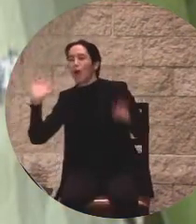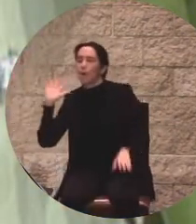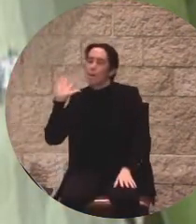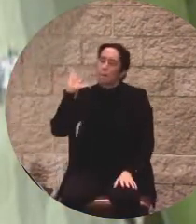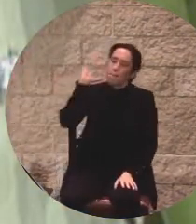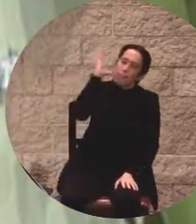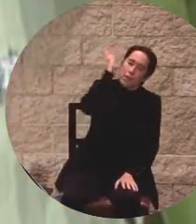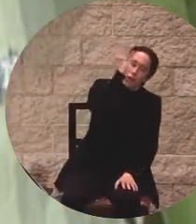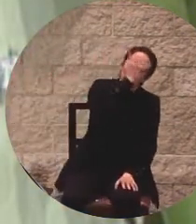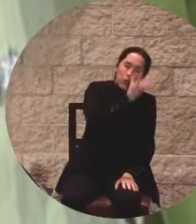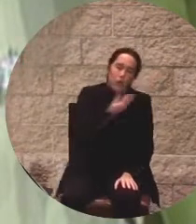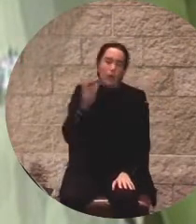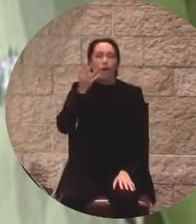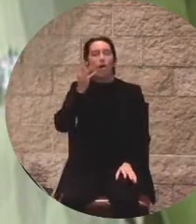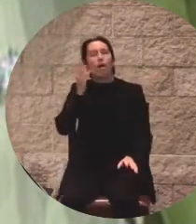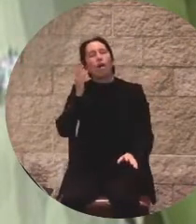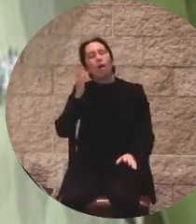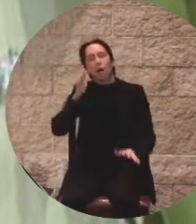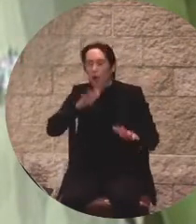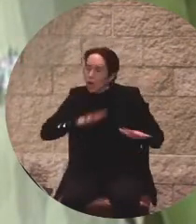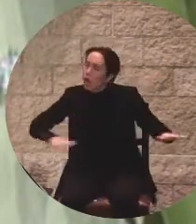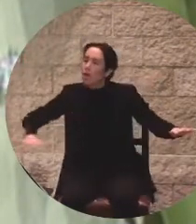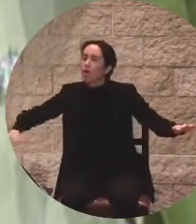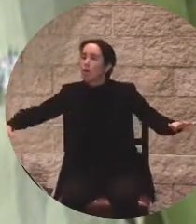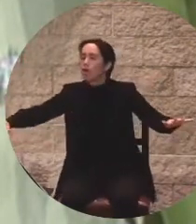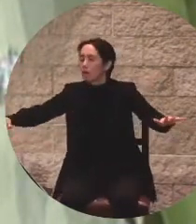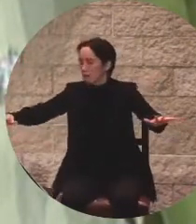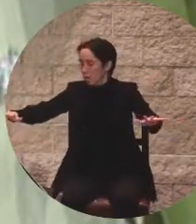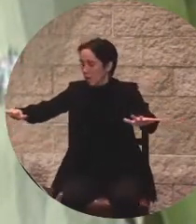air, music